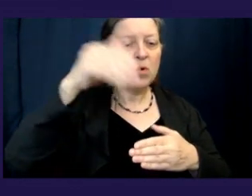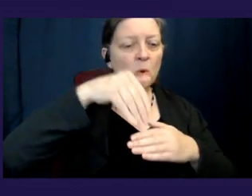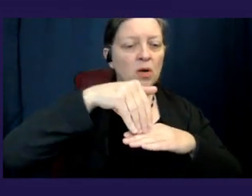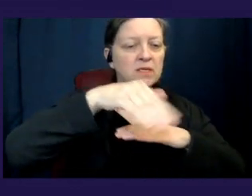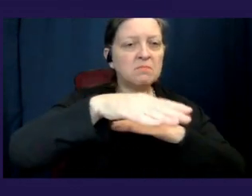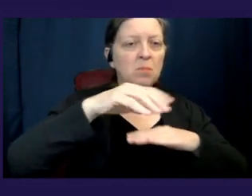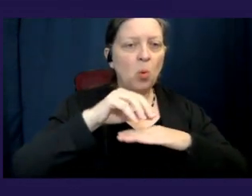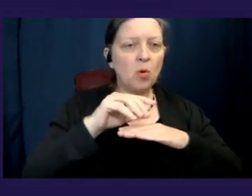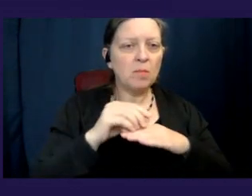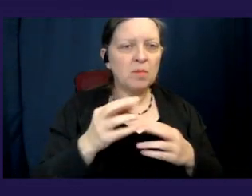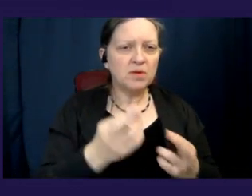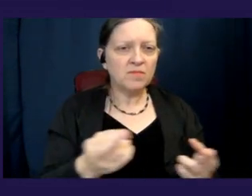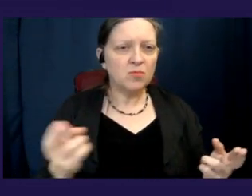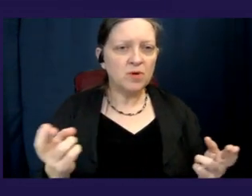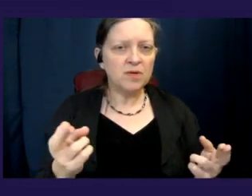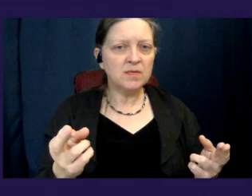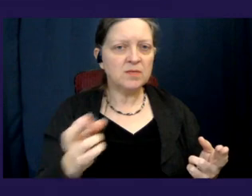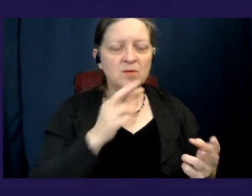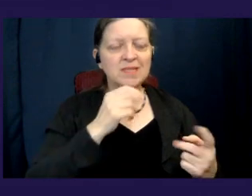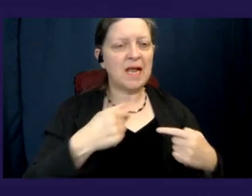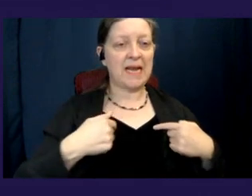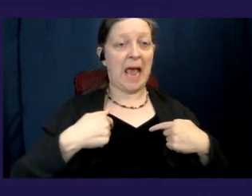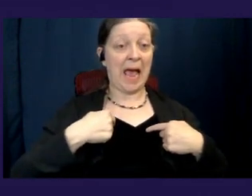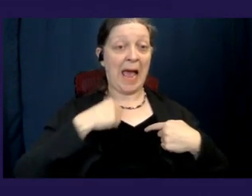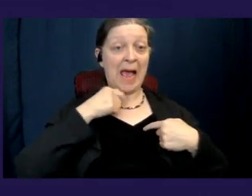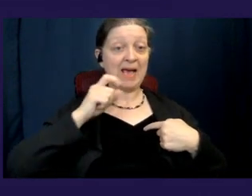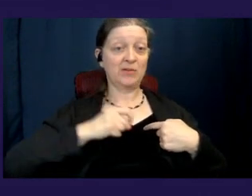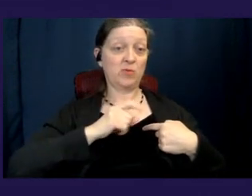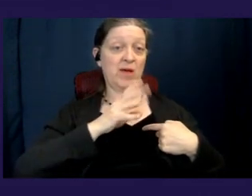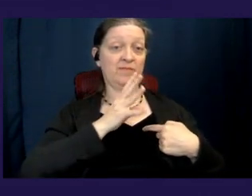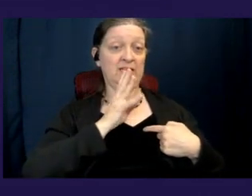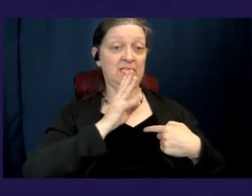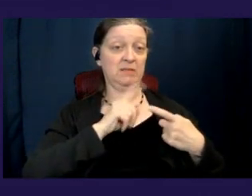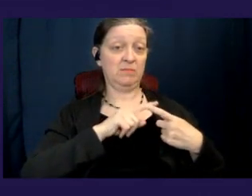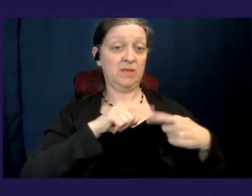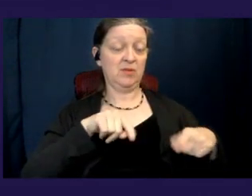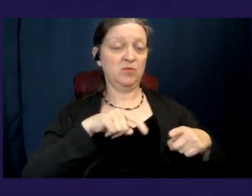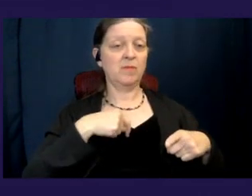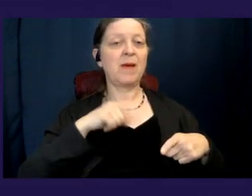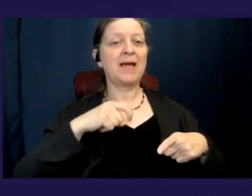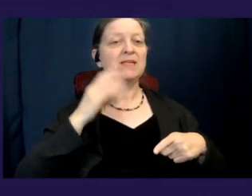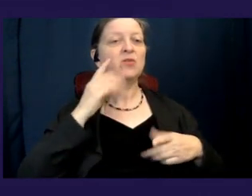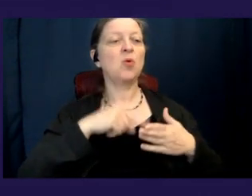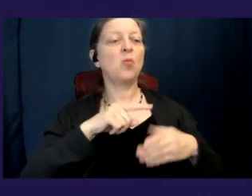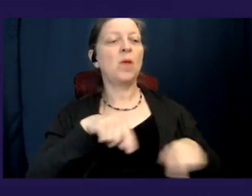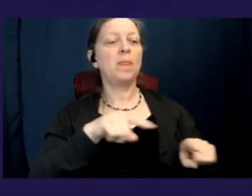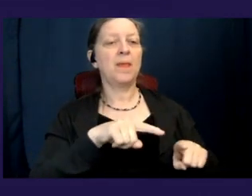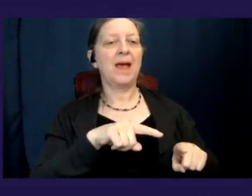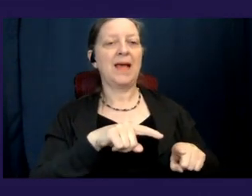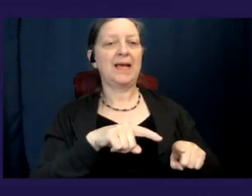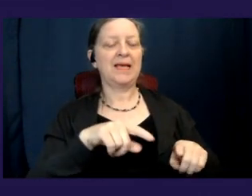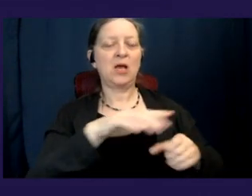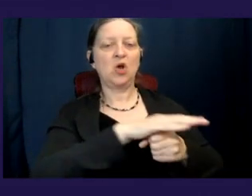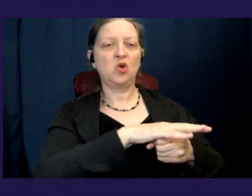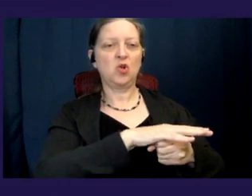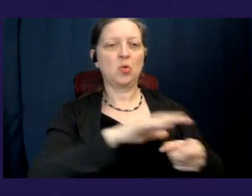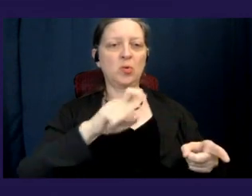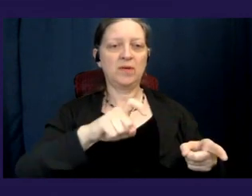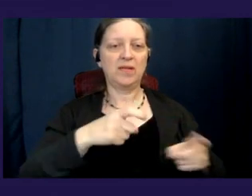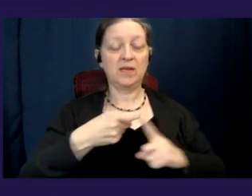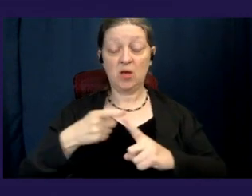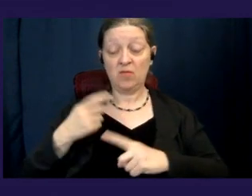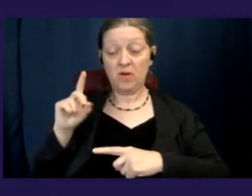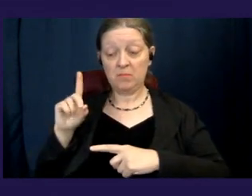that I need to be the one speaking. I just need to know what they need. So I can't, from my chair in Washington, the